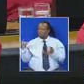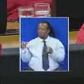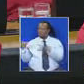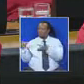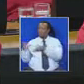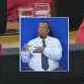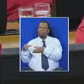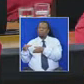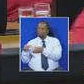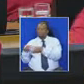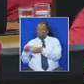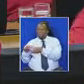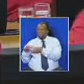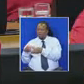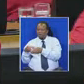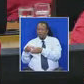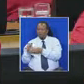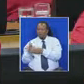tax too.